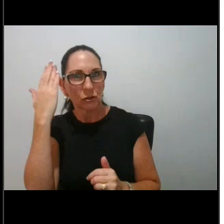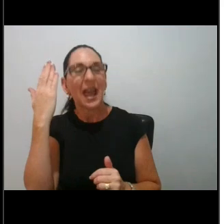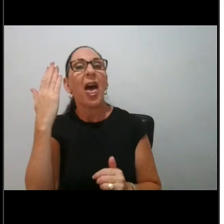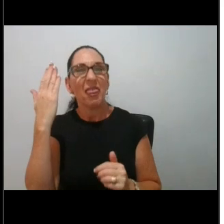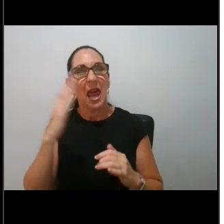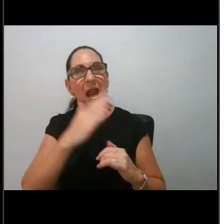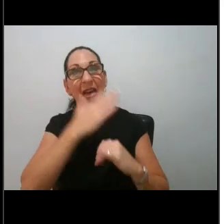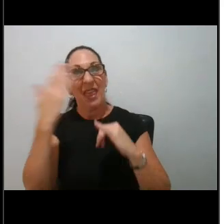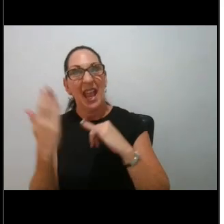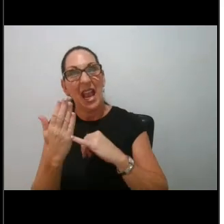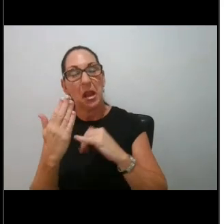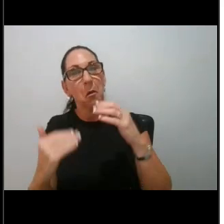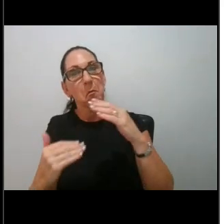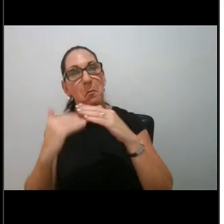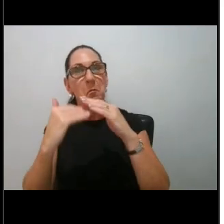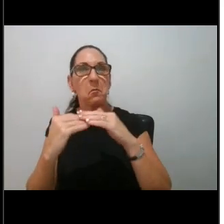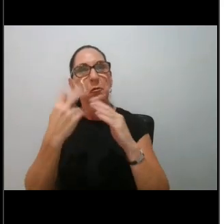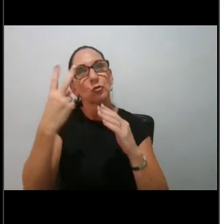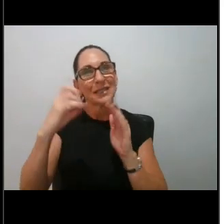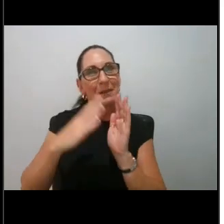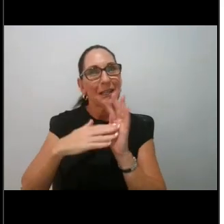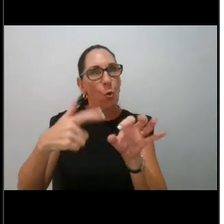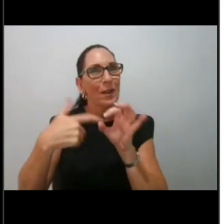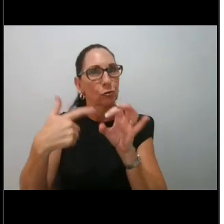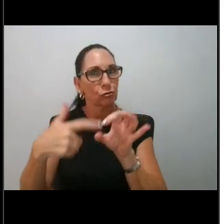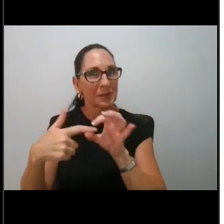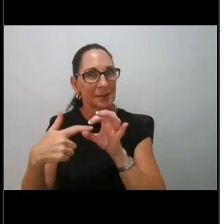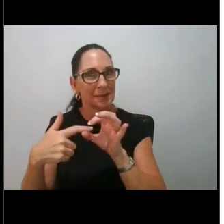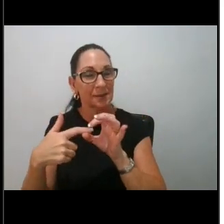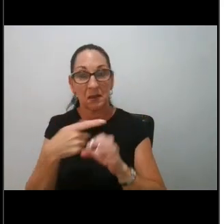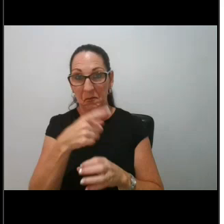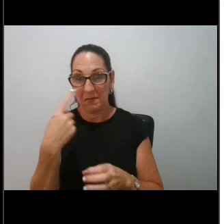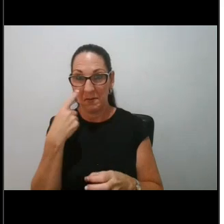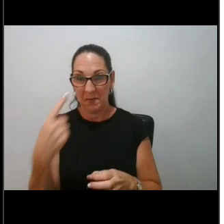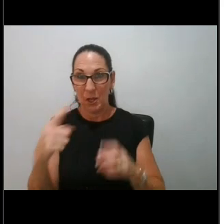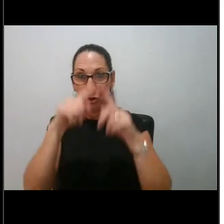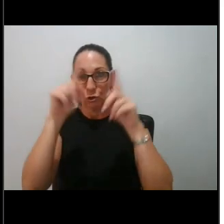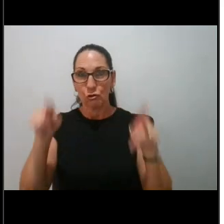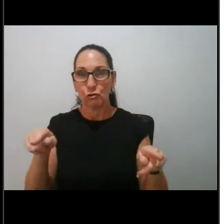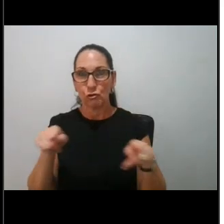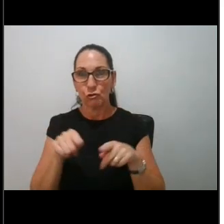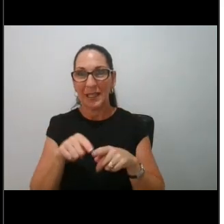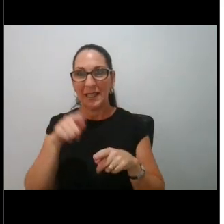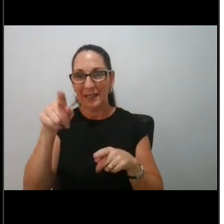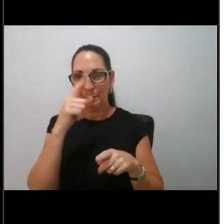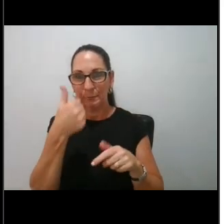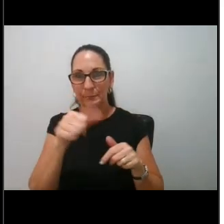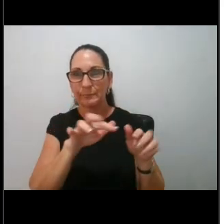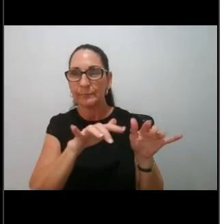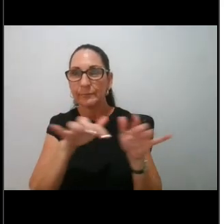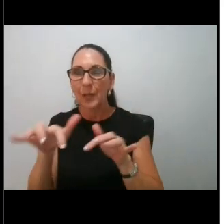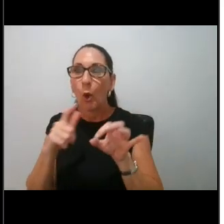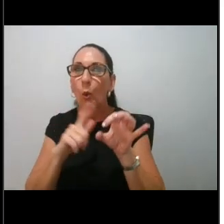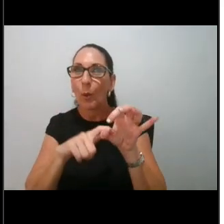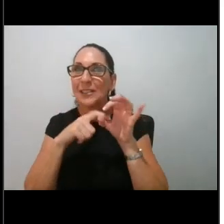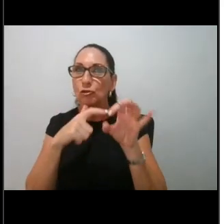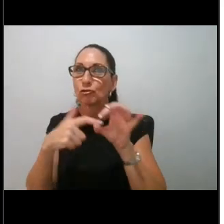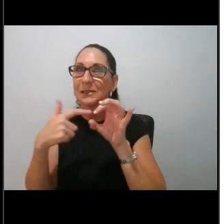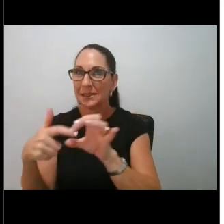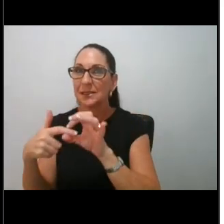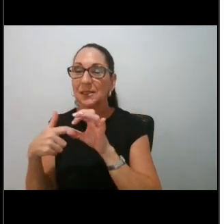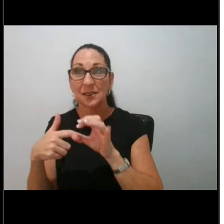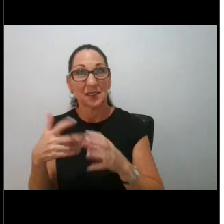minutes for questions. So you may see on your screen, there's a little area where you can type questions. So I encourage you to